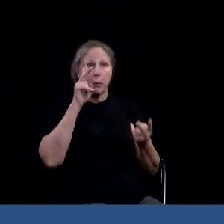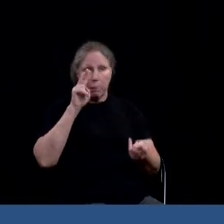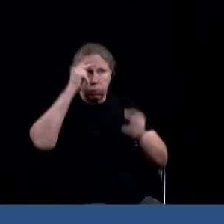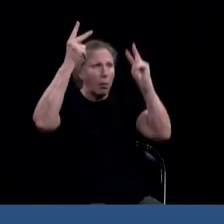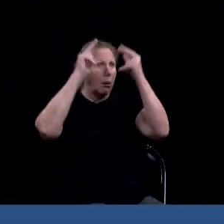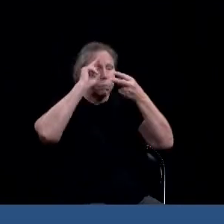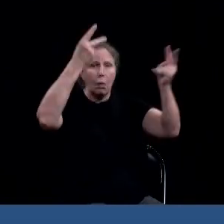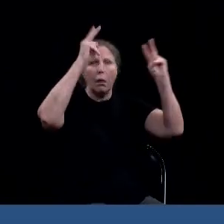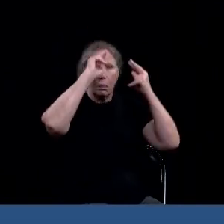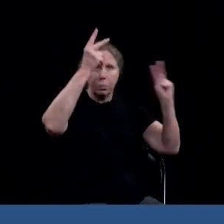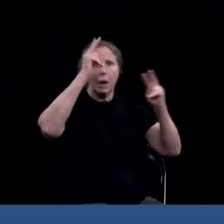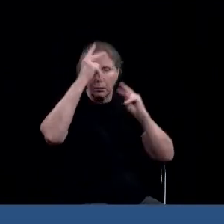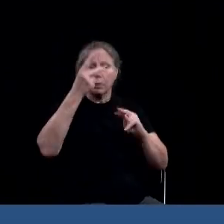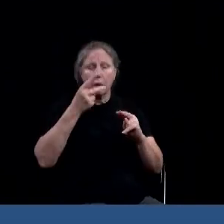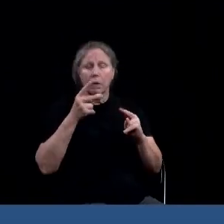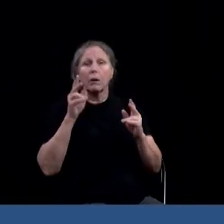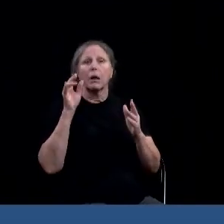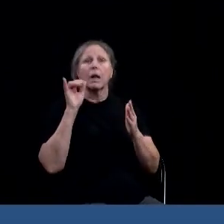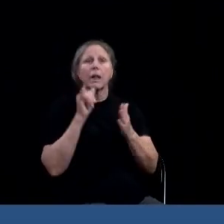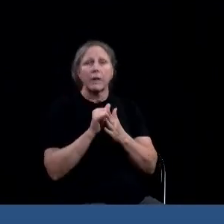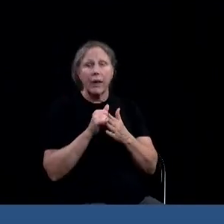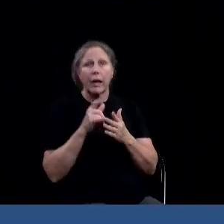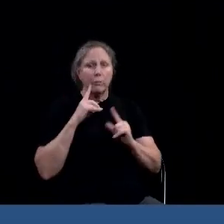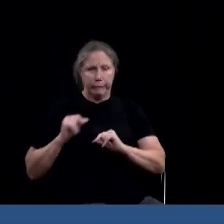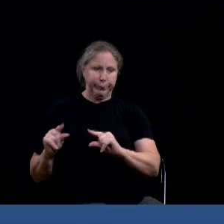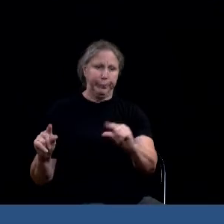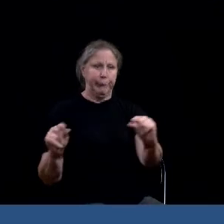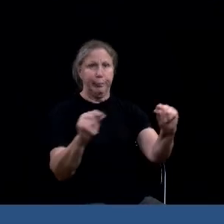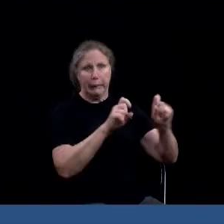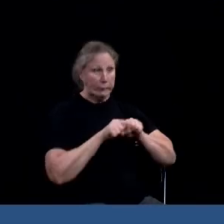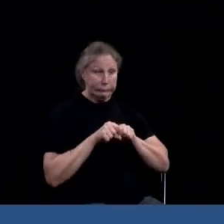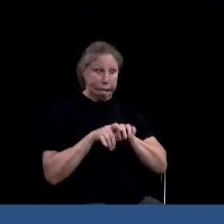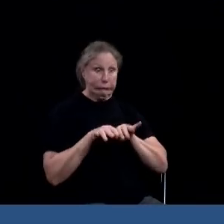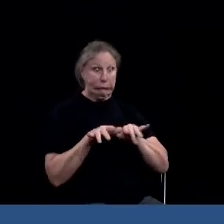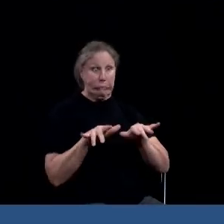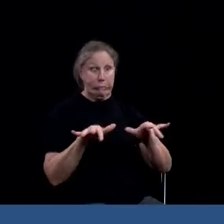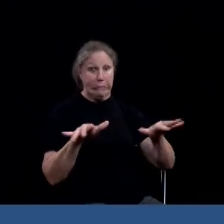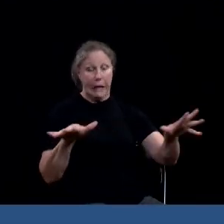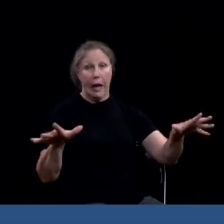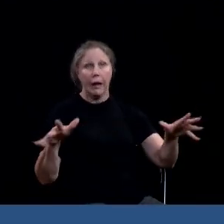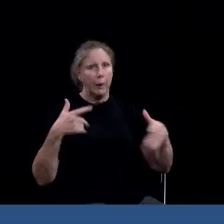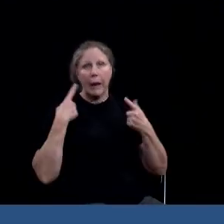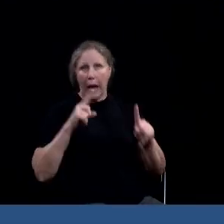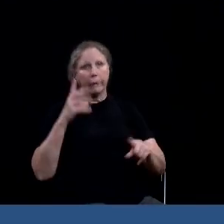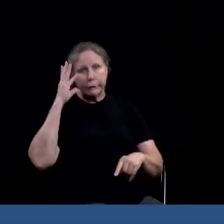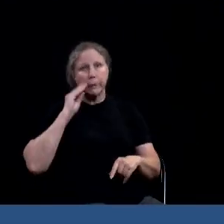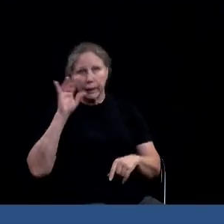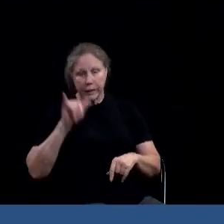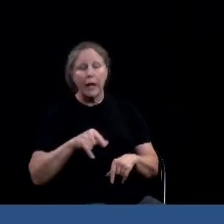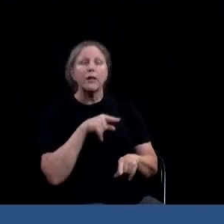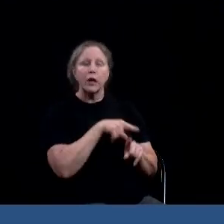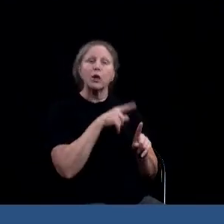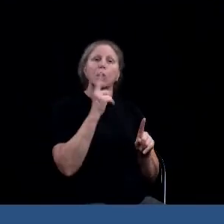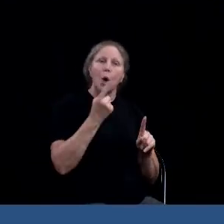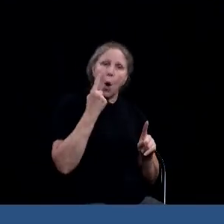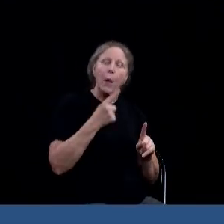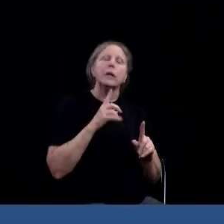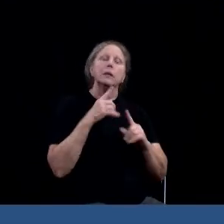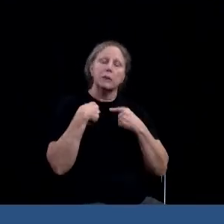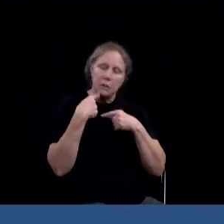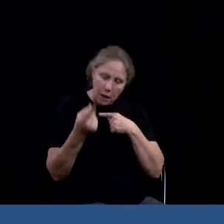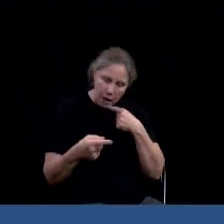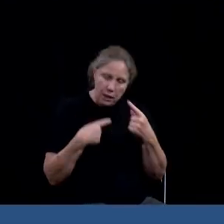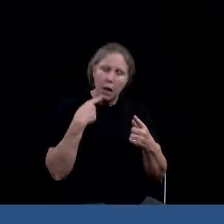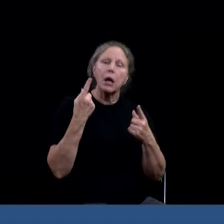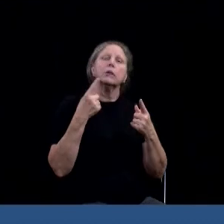mills that live in this world that we have, is that you continue to communicate and have the people who are affected